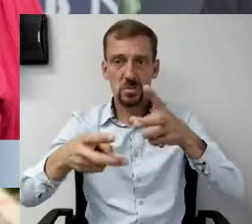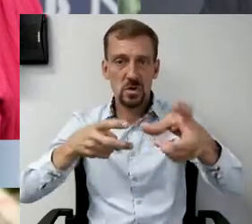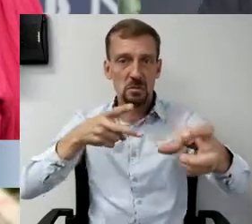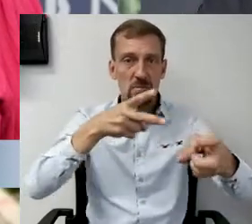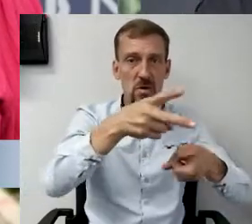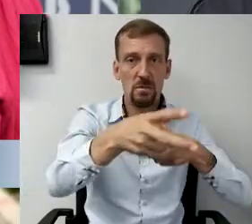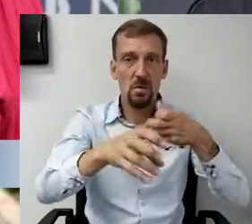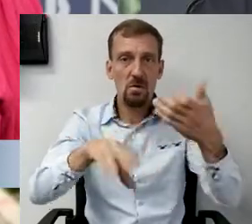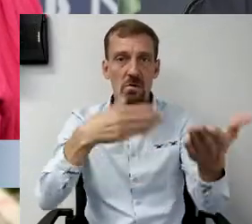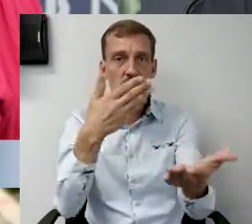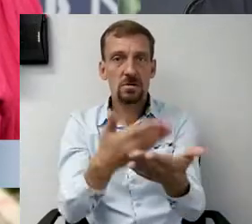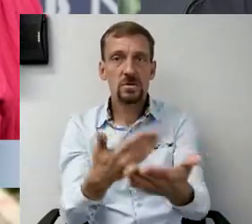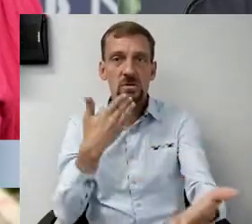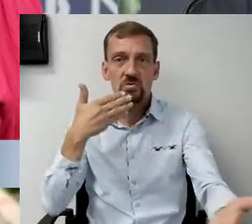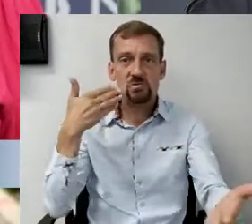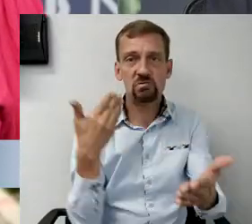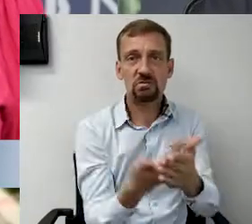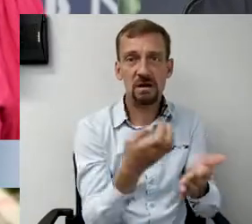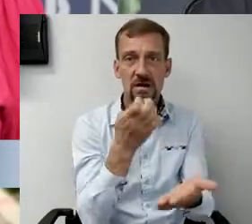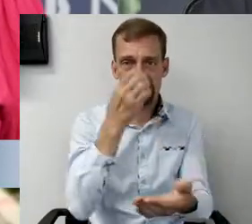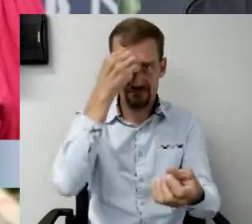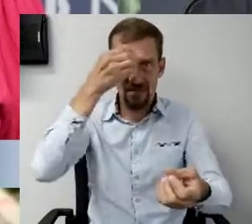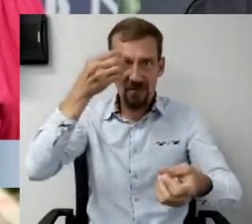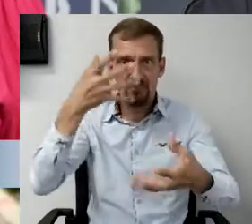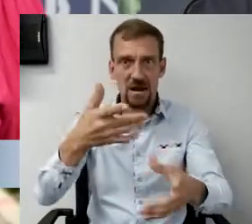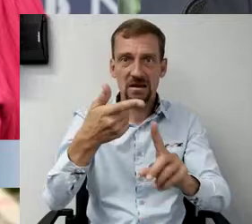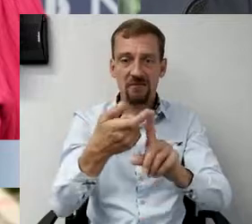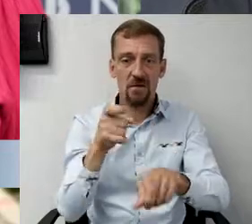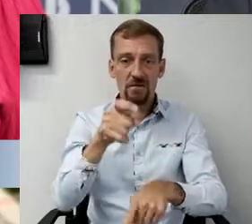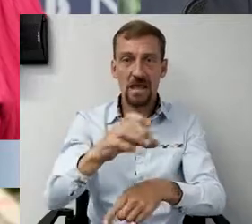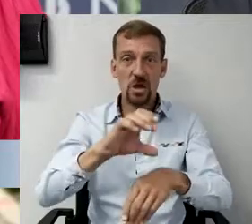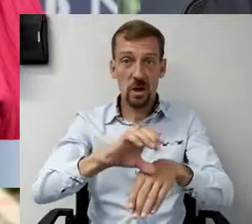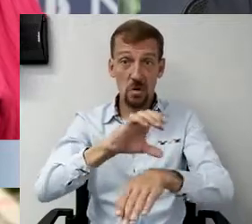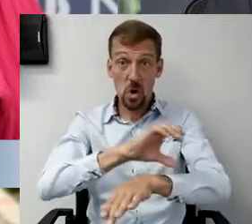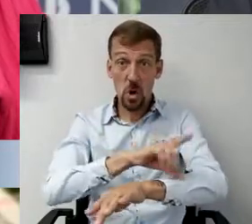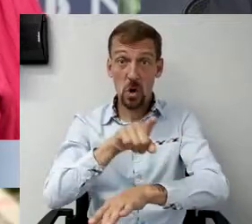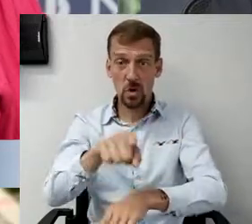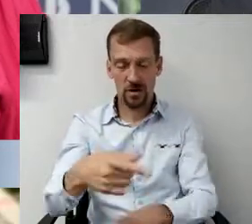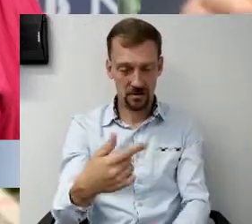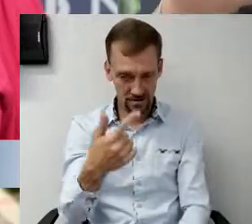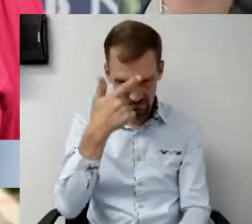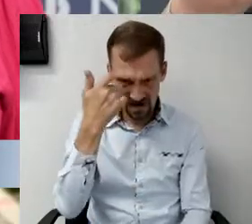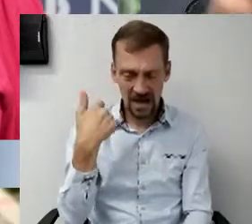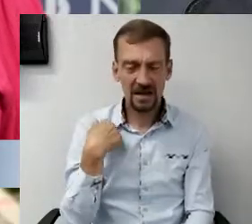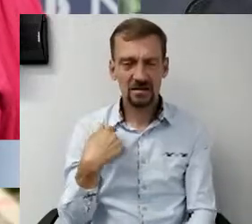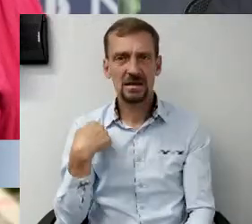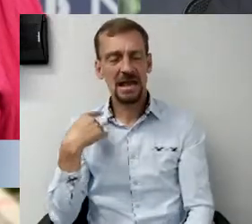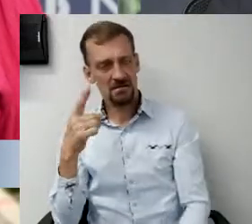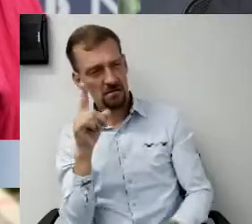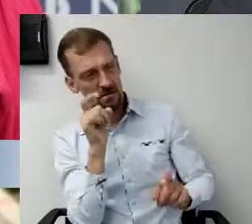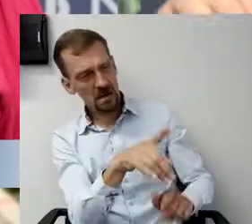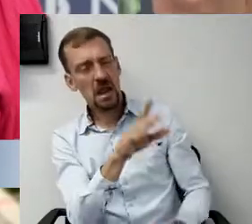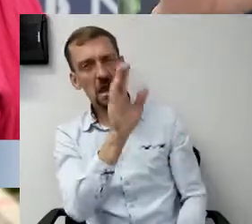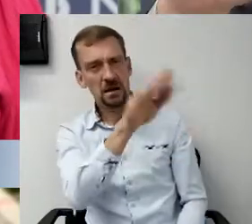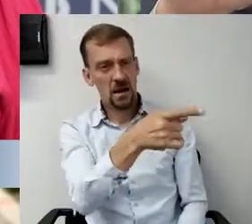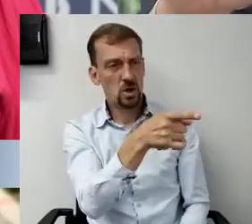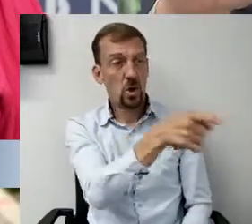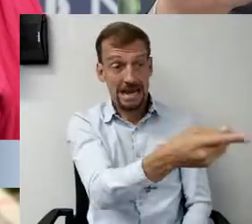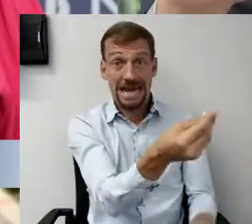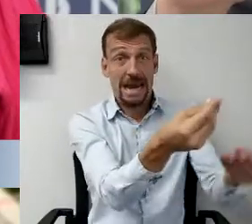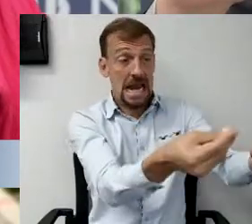valuable information. So I'd asked Doug, because that question has come up quite a bit, and he literally provided